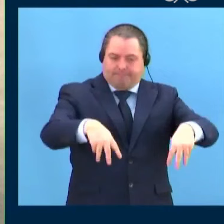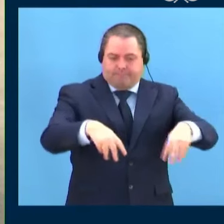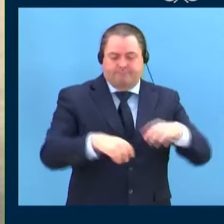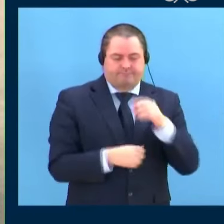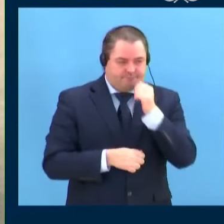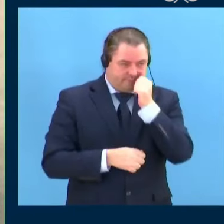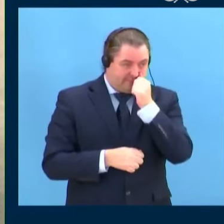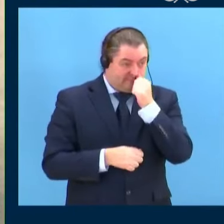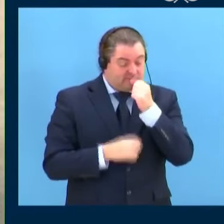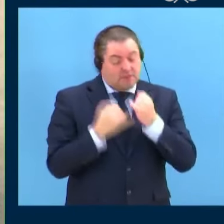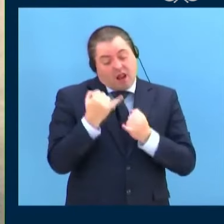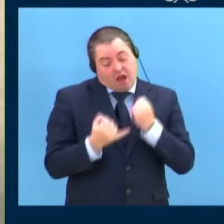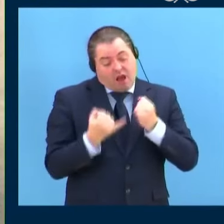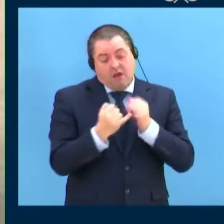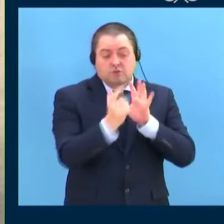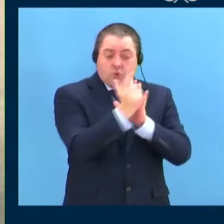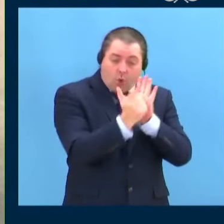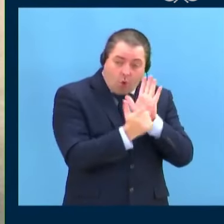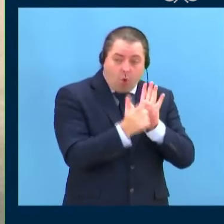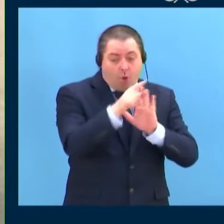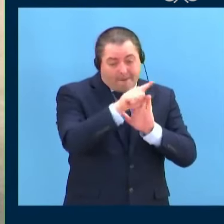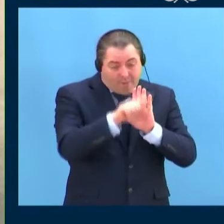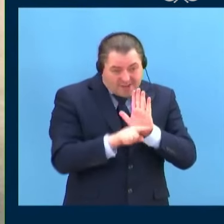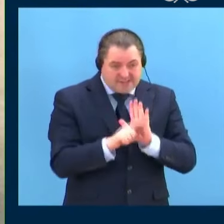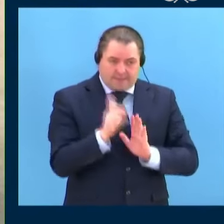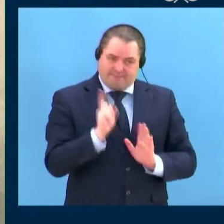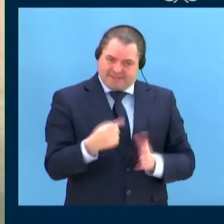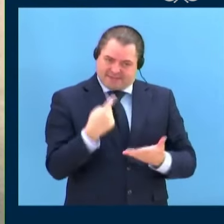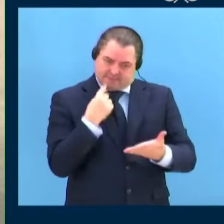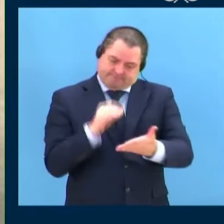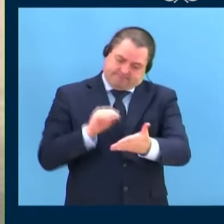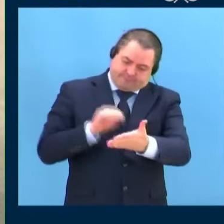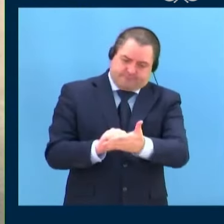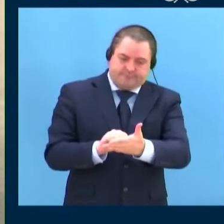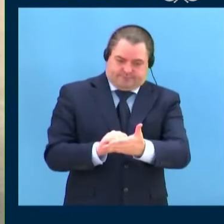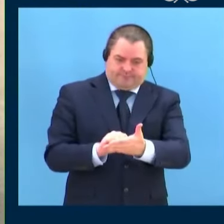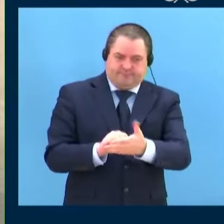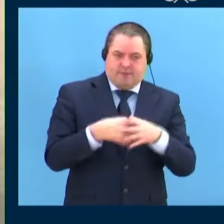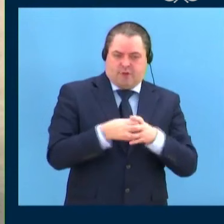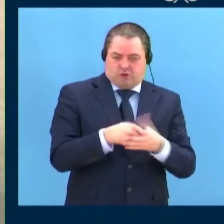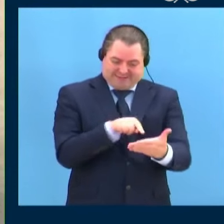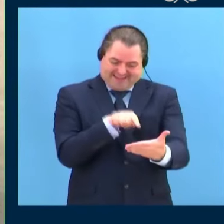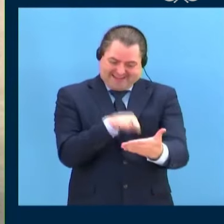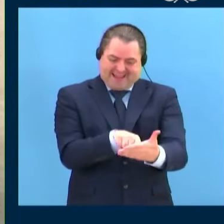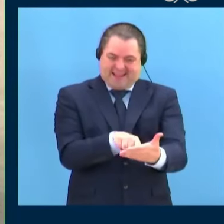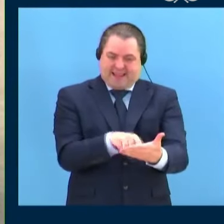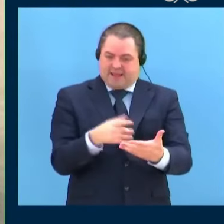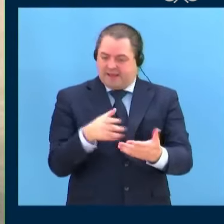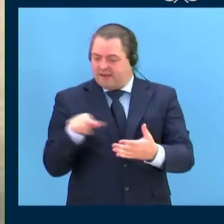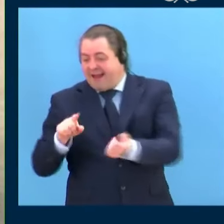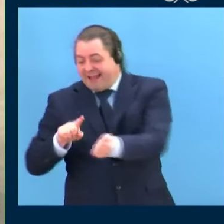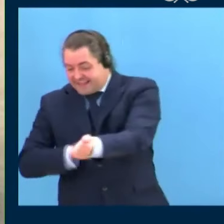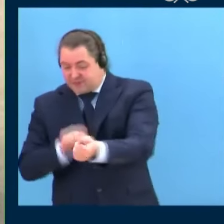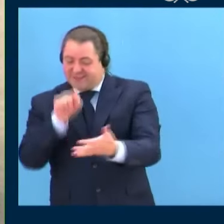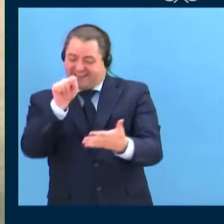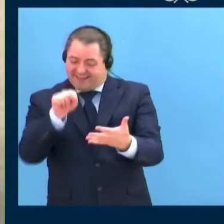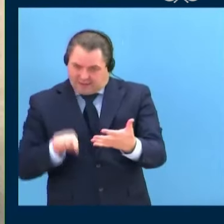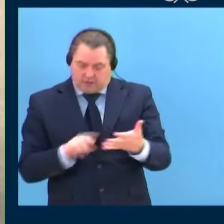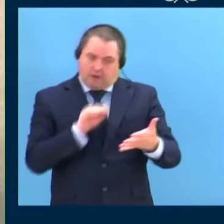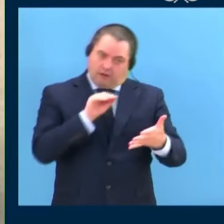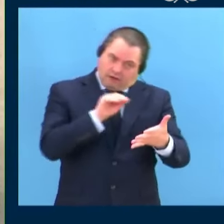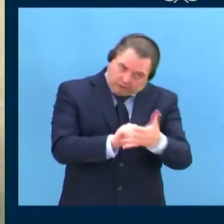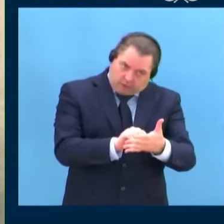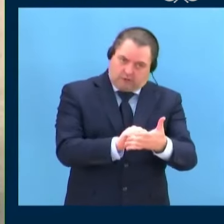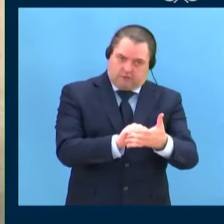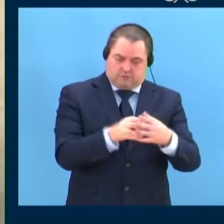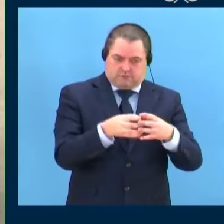that legislation and policy development names minorities and moves beyond a narrow focus on non-discrimination